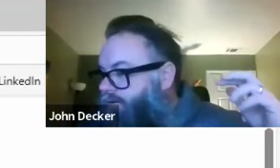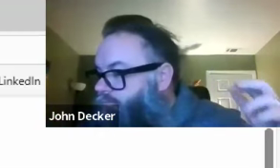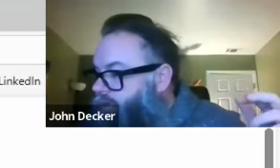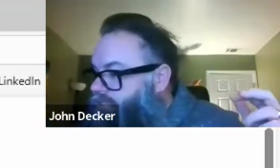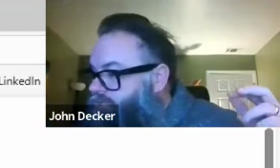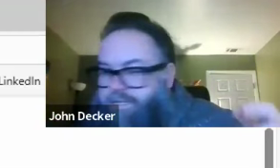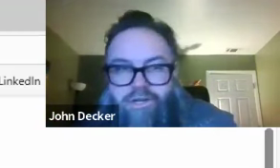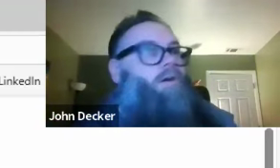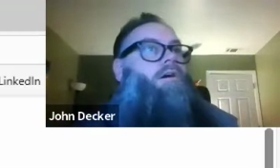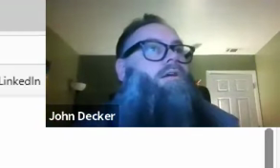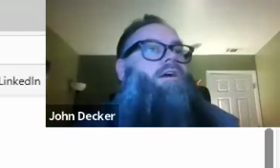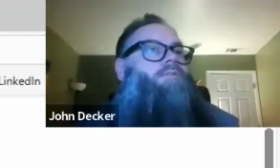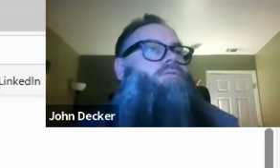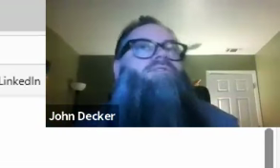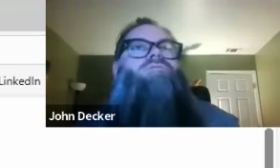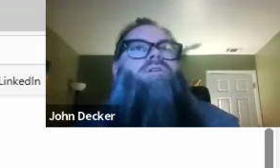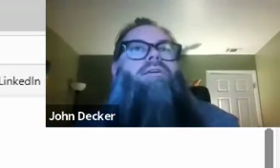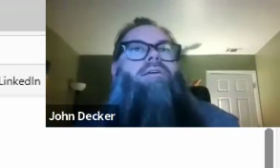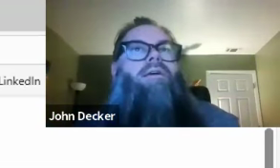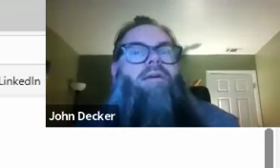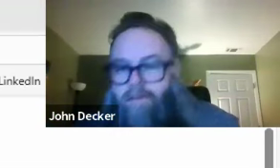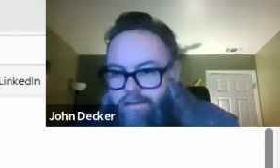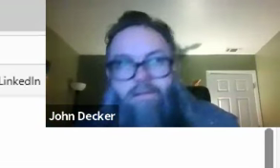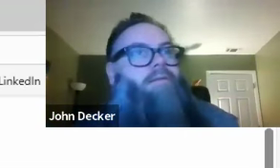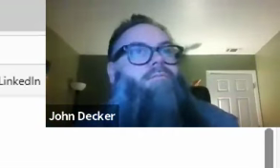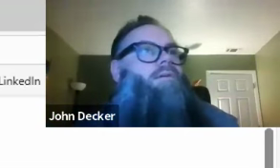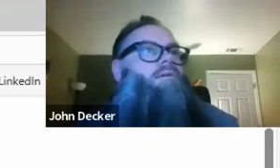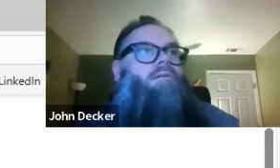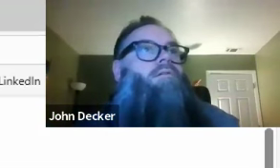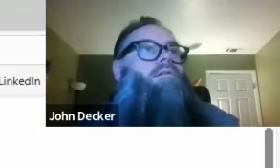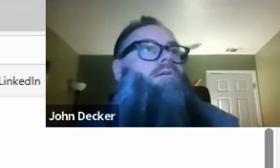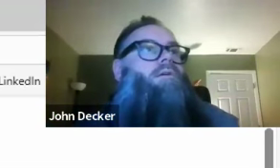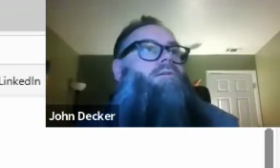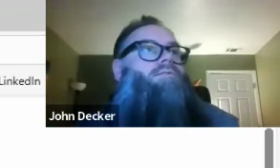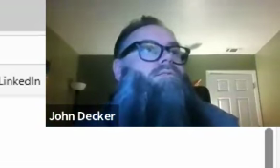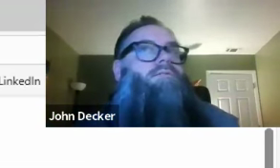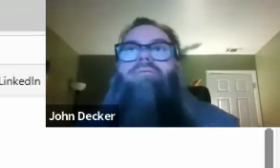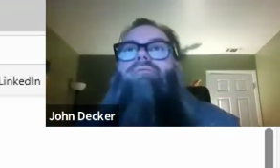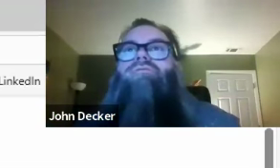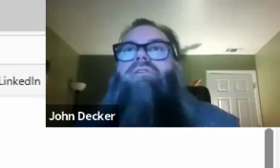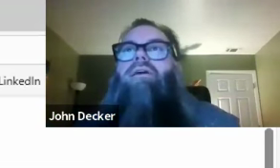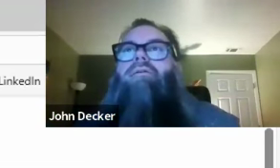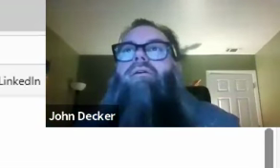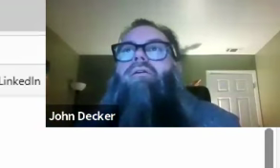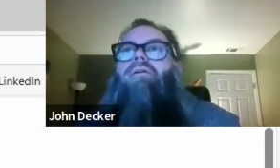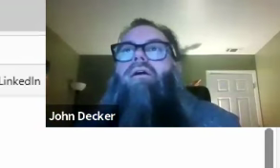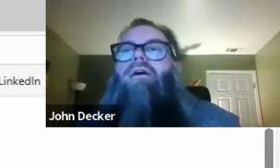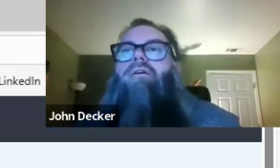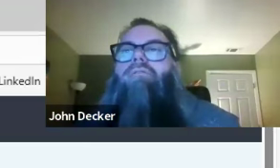Let's see here. Wanted to touch on a couple other things real quickly, and that'll be it for